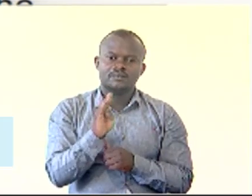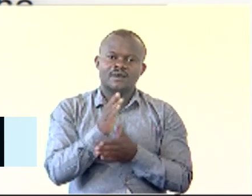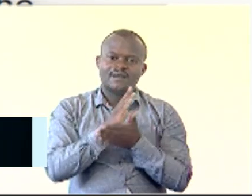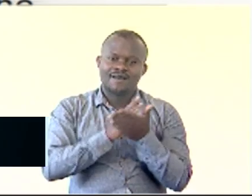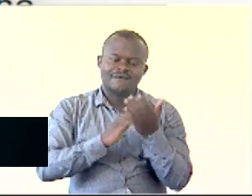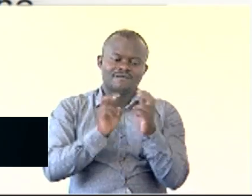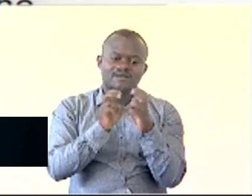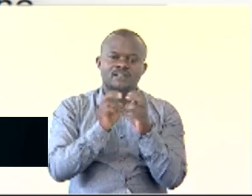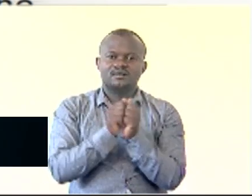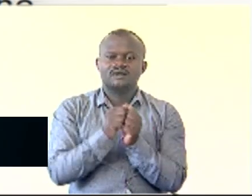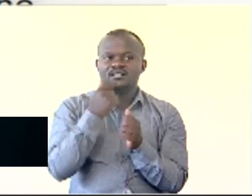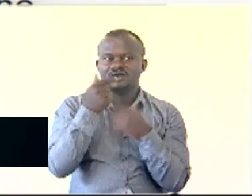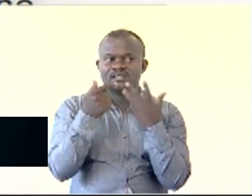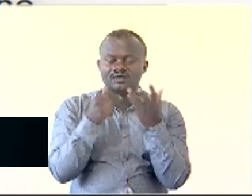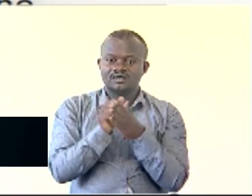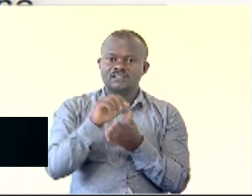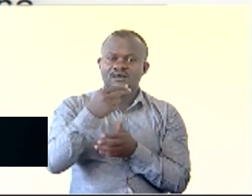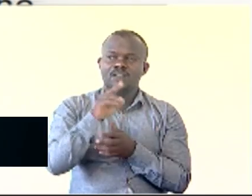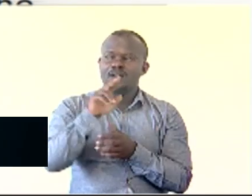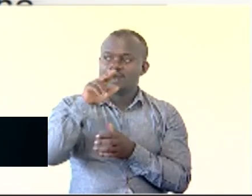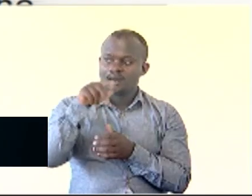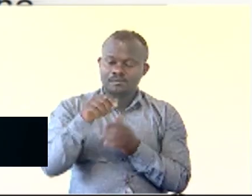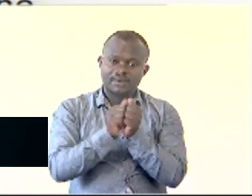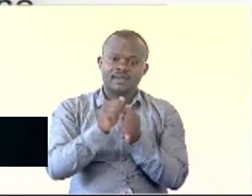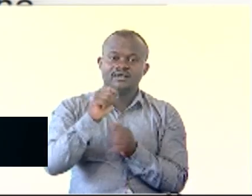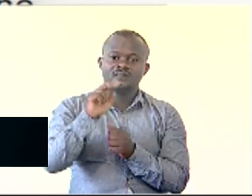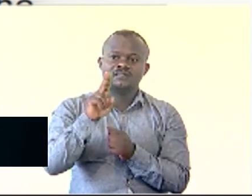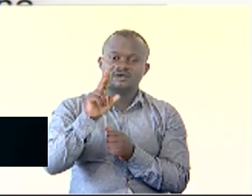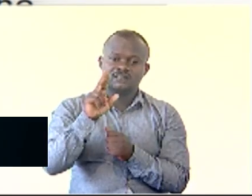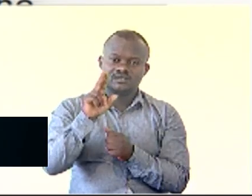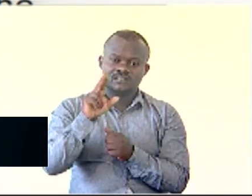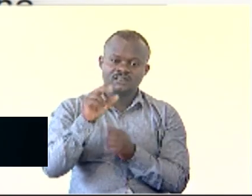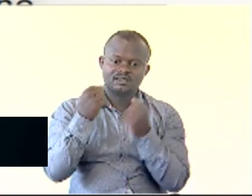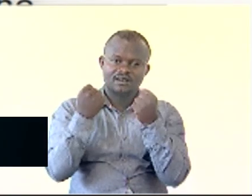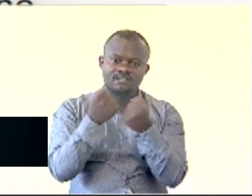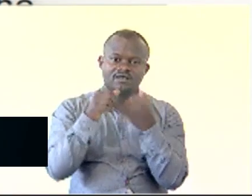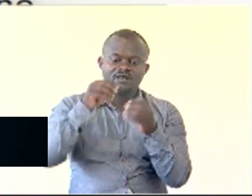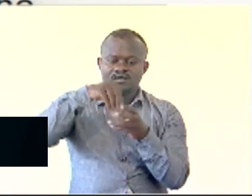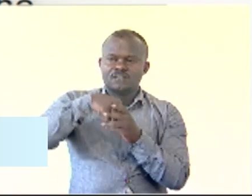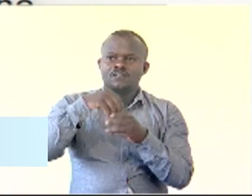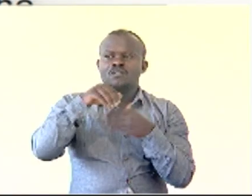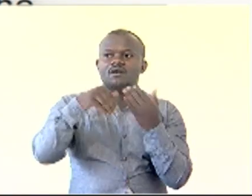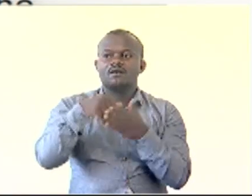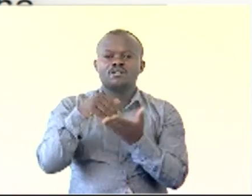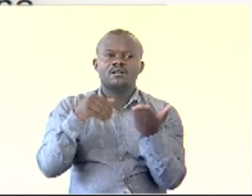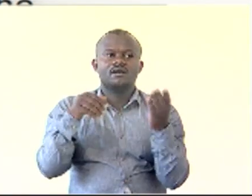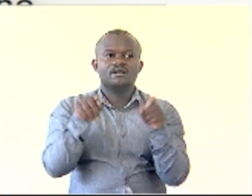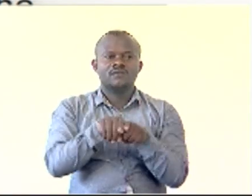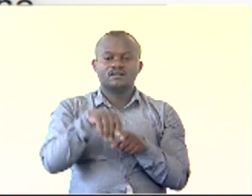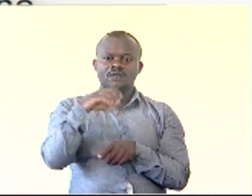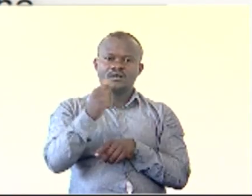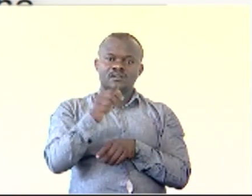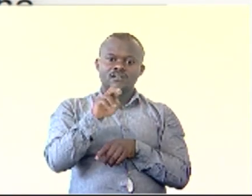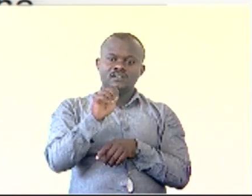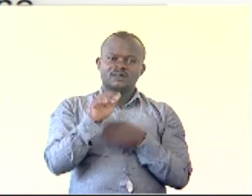tissue. It is a hard and tough connective tissue composed of mineral salts such as calcium and